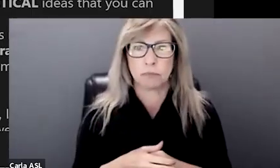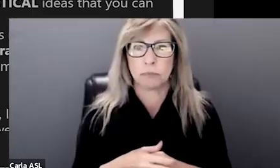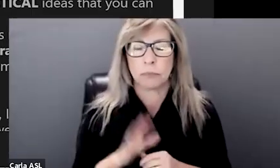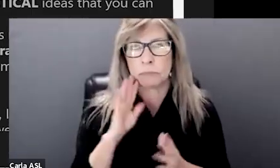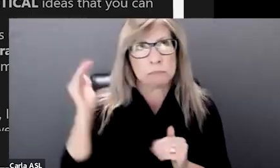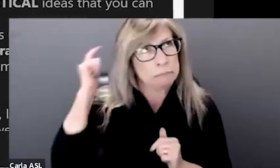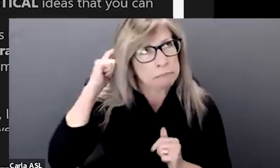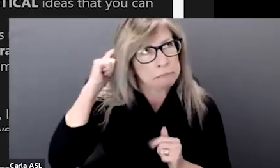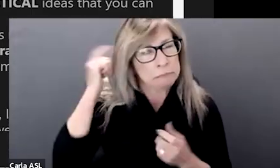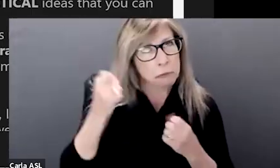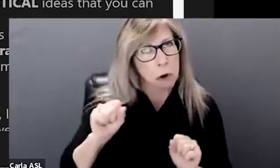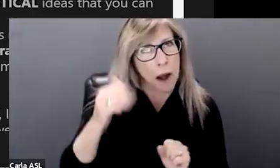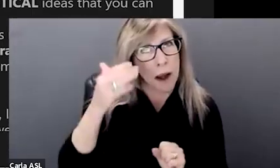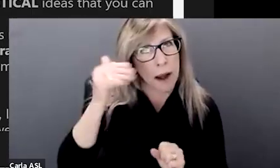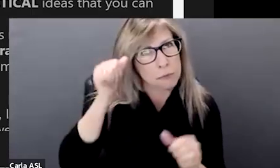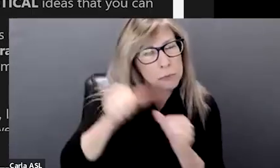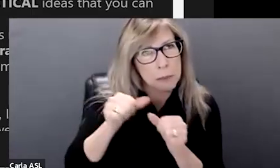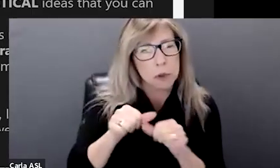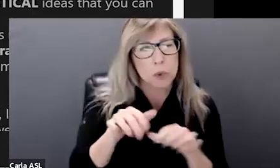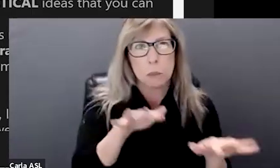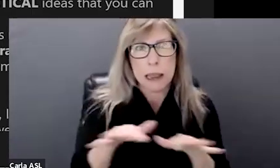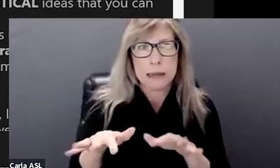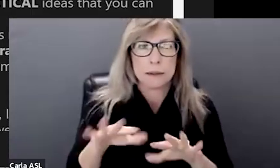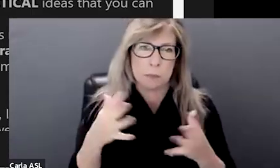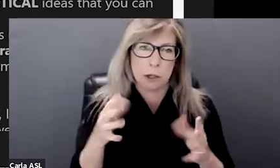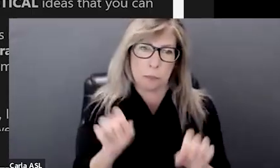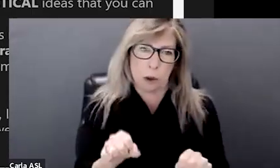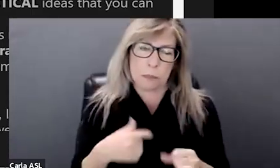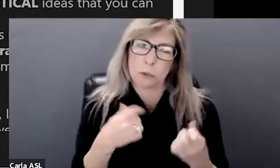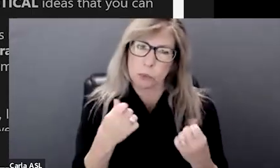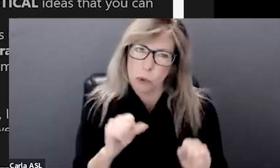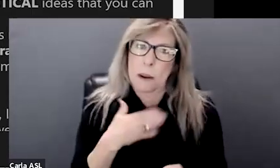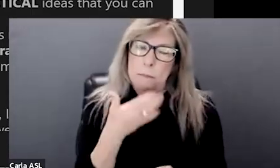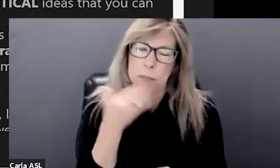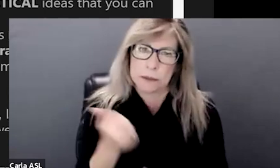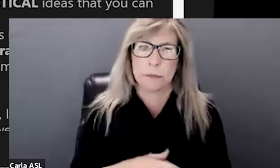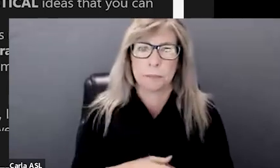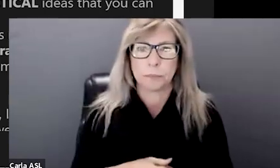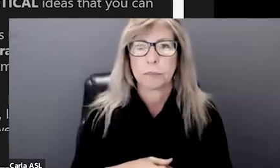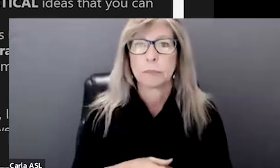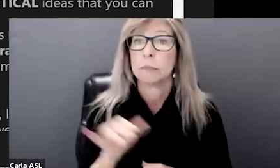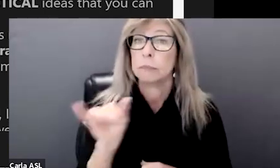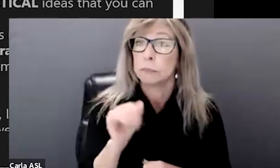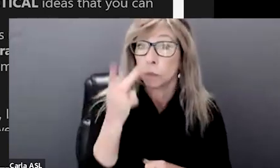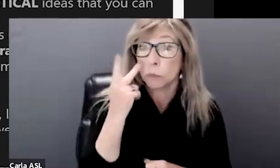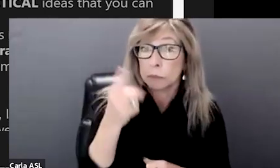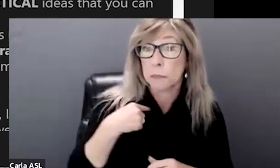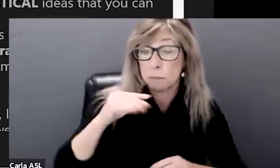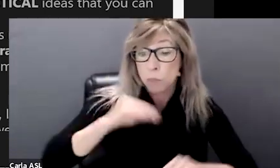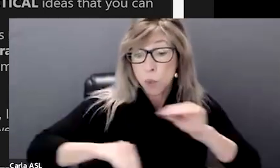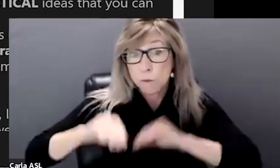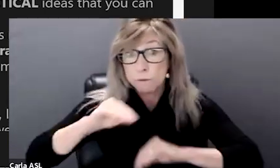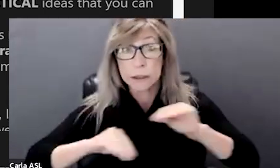as possible, I will certainly do my best. You may also notice me moving around a bit